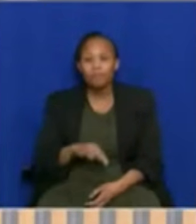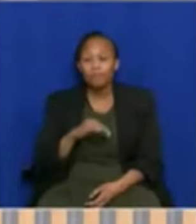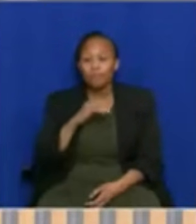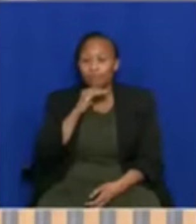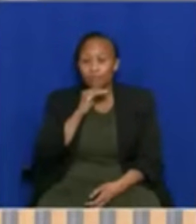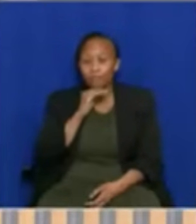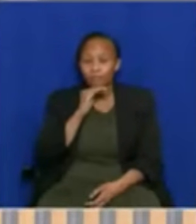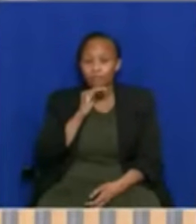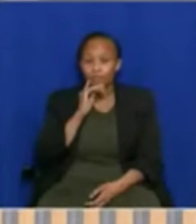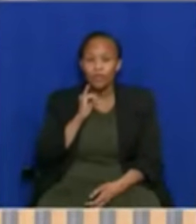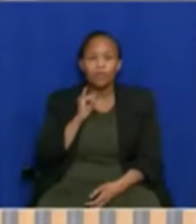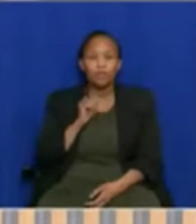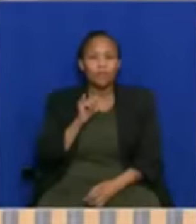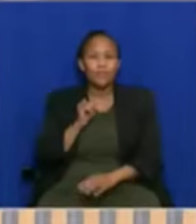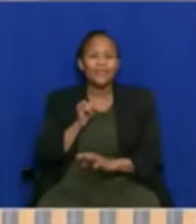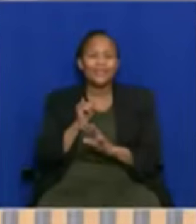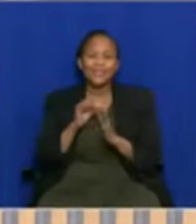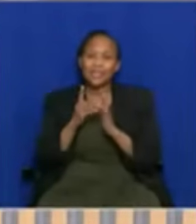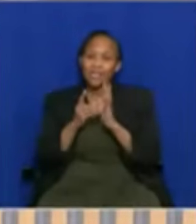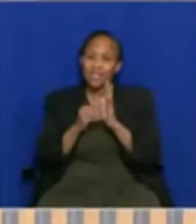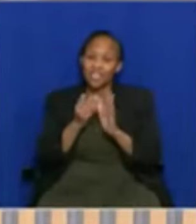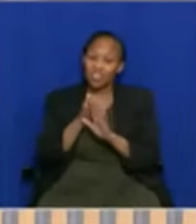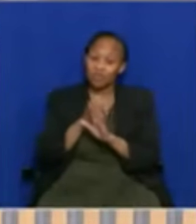Mr. Adams's affidavit? Indeed.